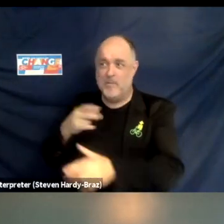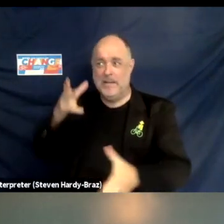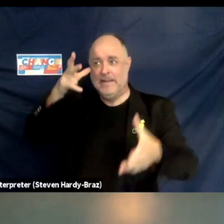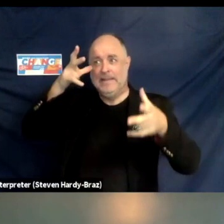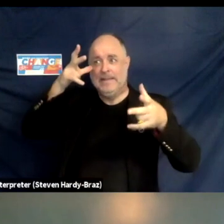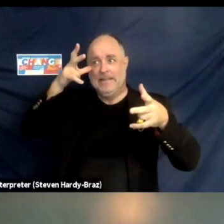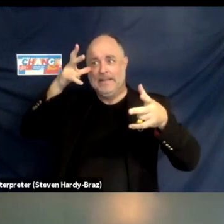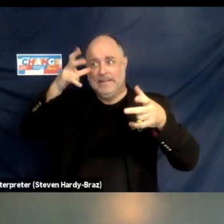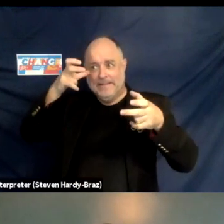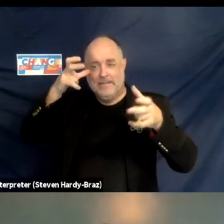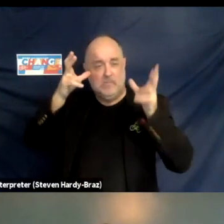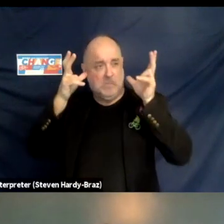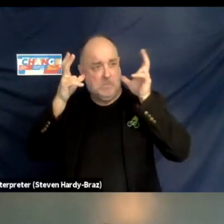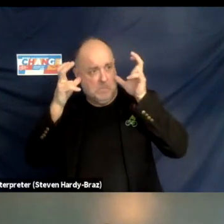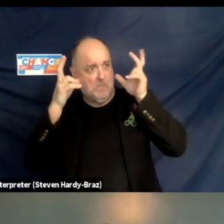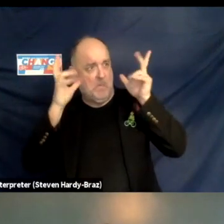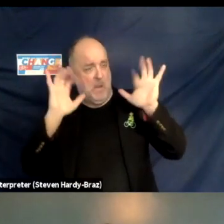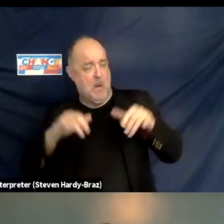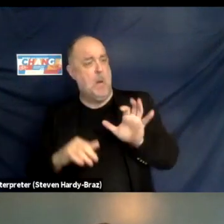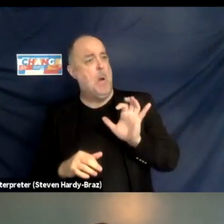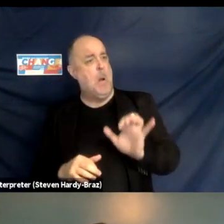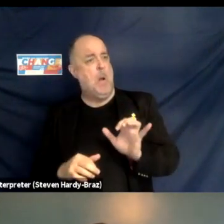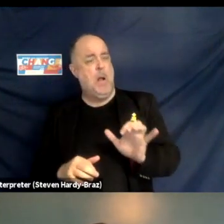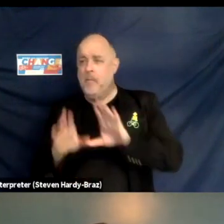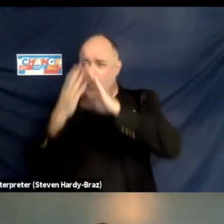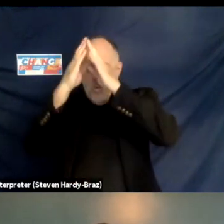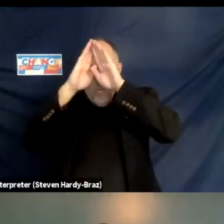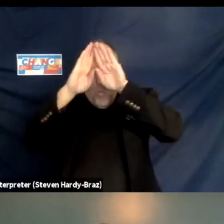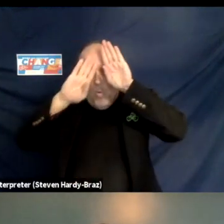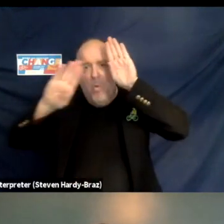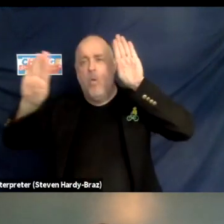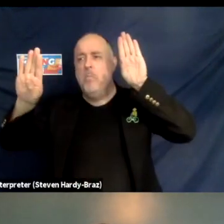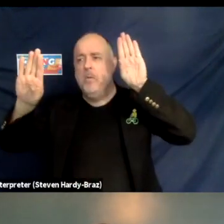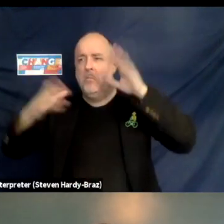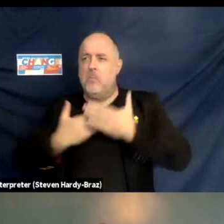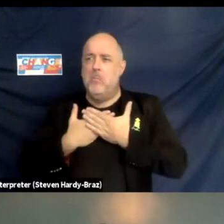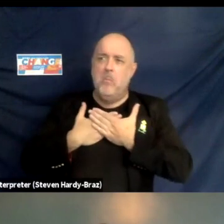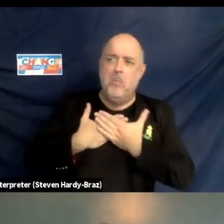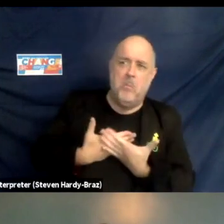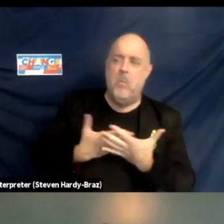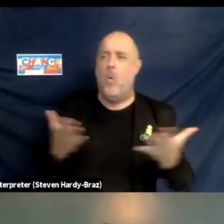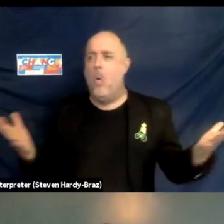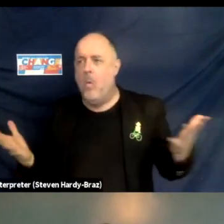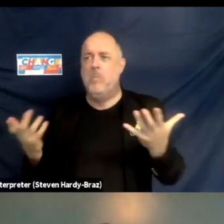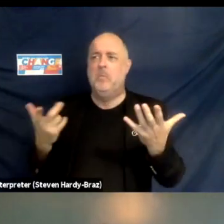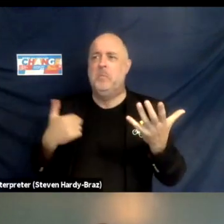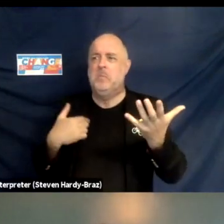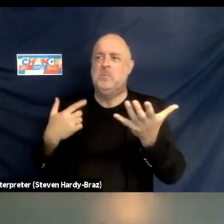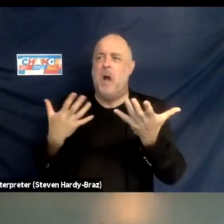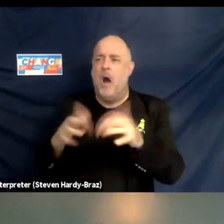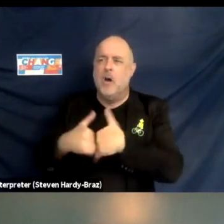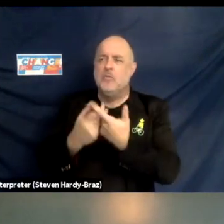the challenges have been. They've been open to trying to change some of the structures,